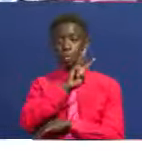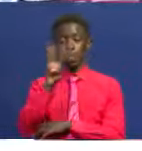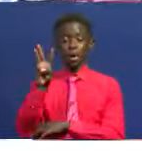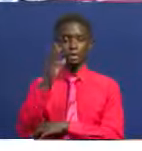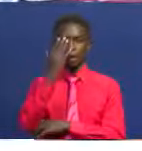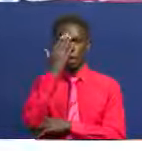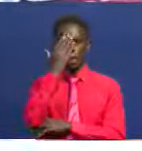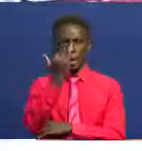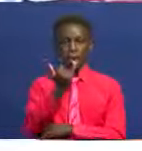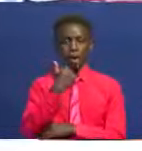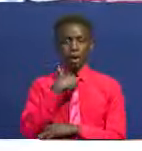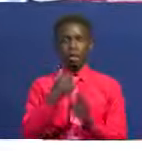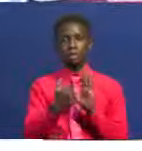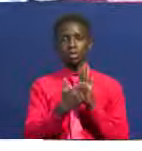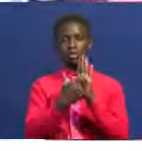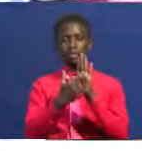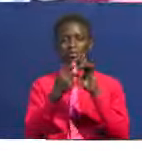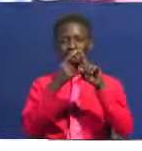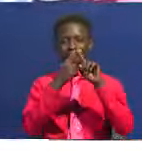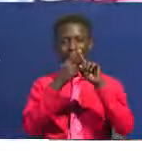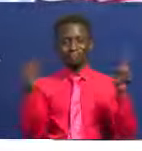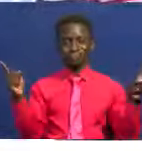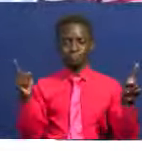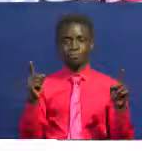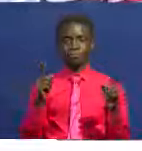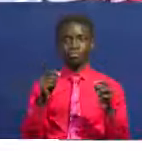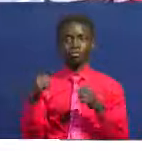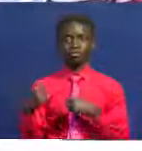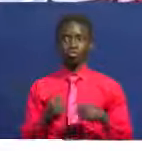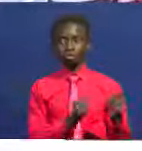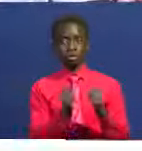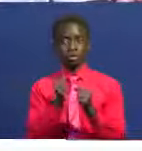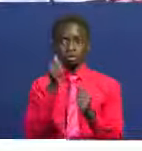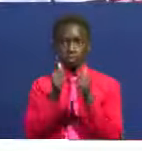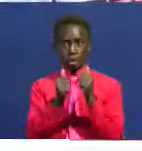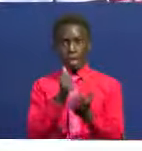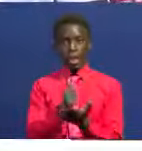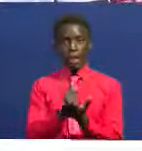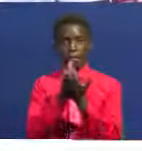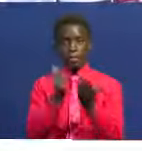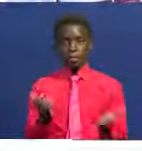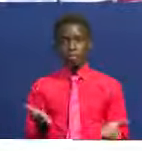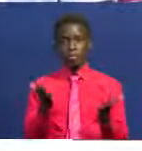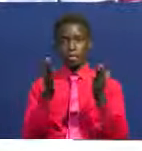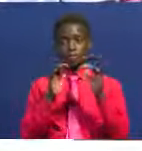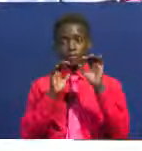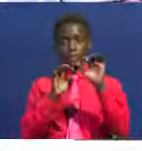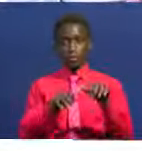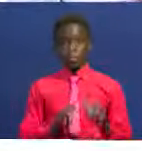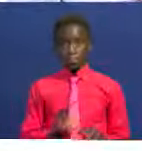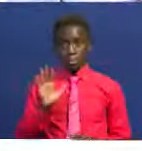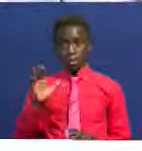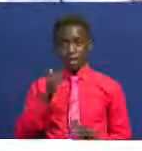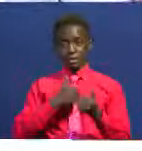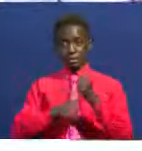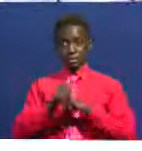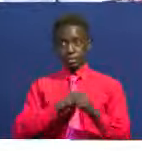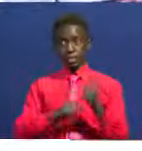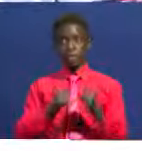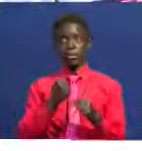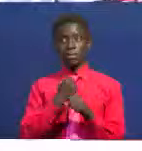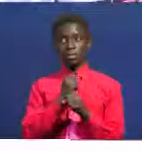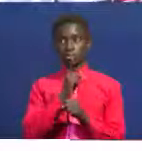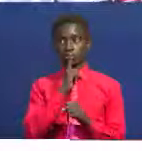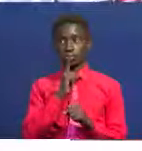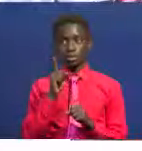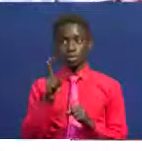different strategies that are able to enhance our farmers' activities to ensure that they're able to, you know, boost their farming, but